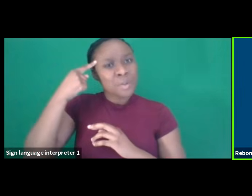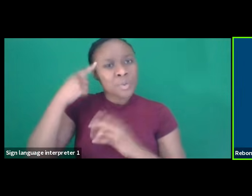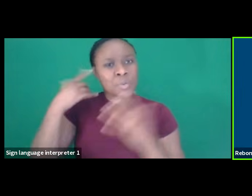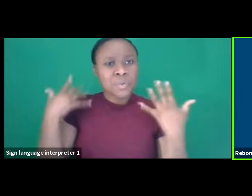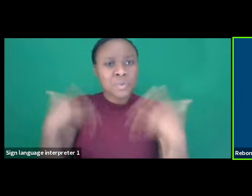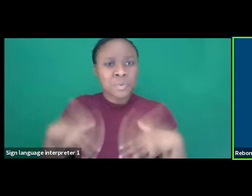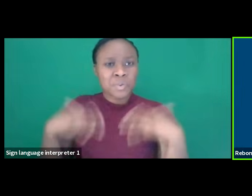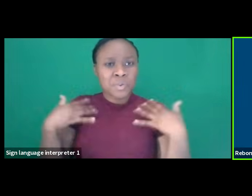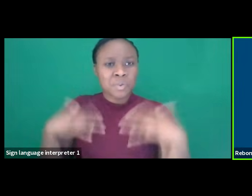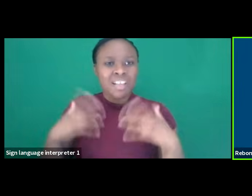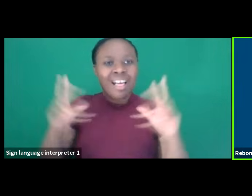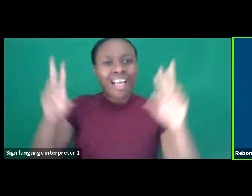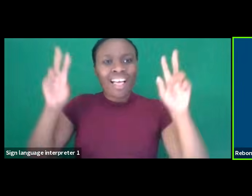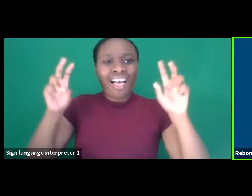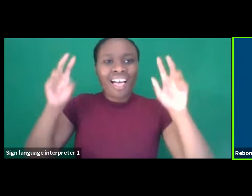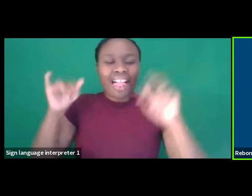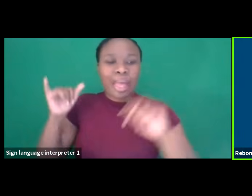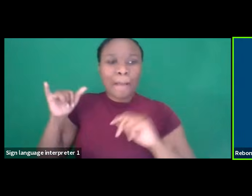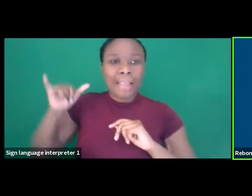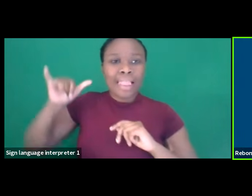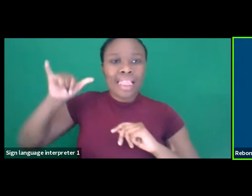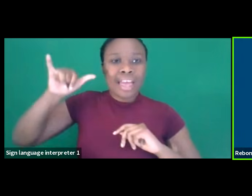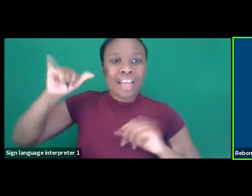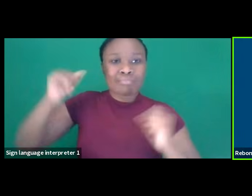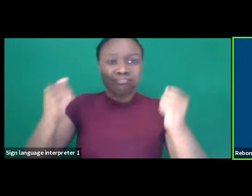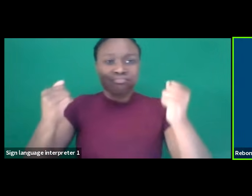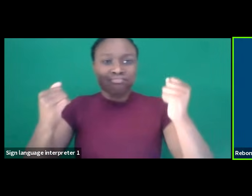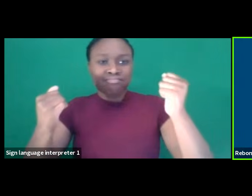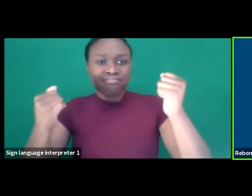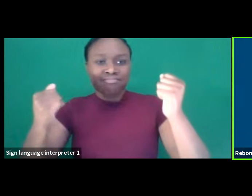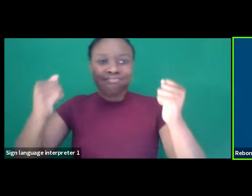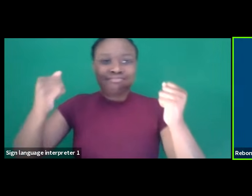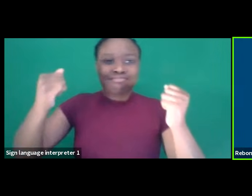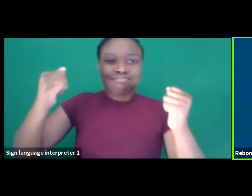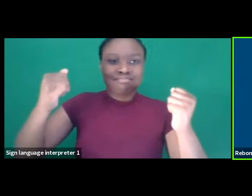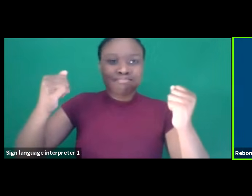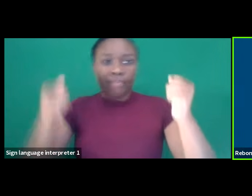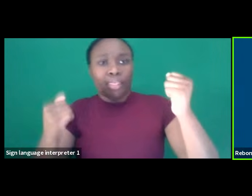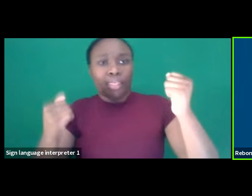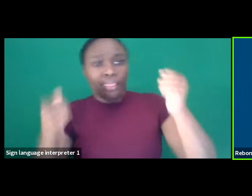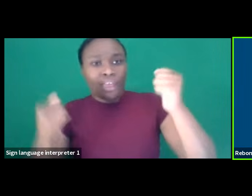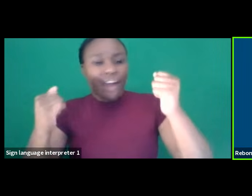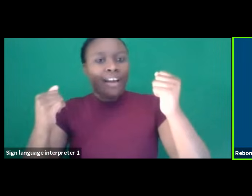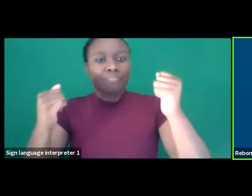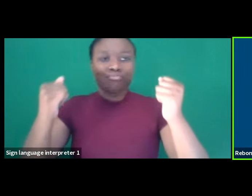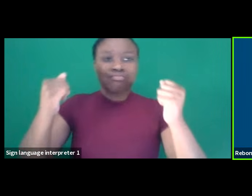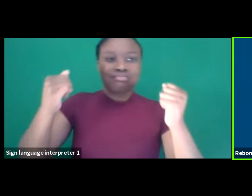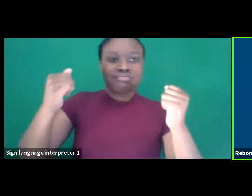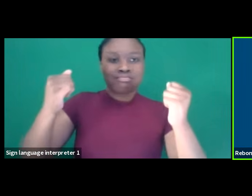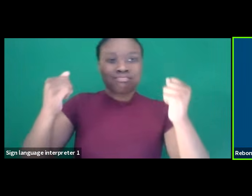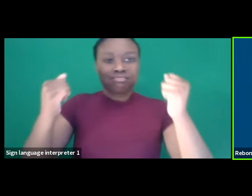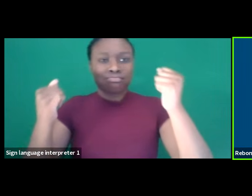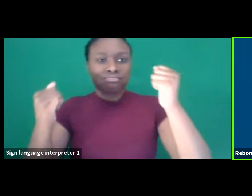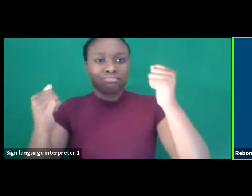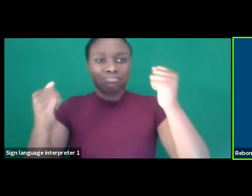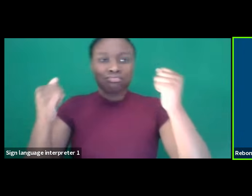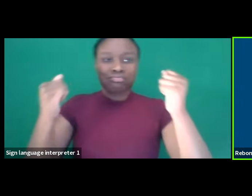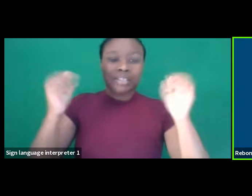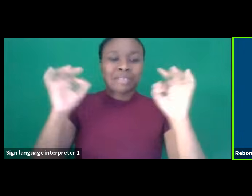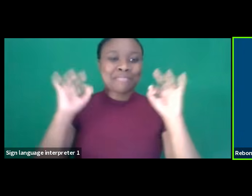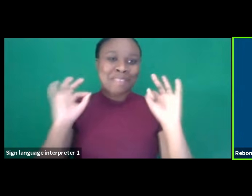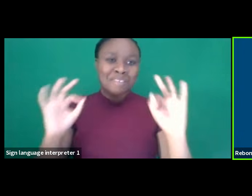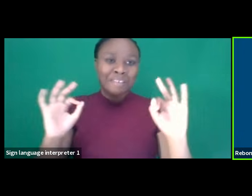well piloted. What I want to share with you is my observation from the beginning to end. I was